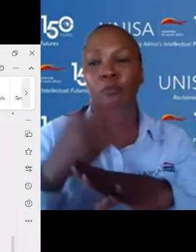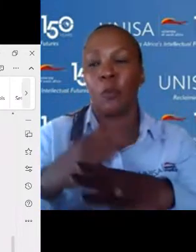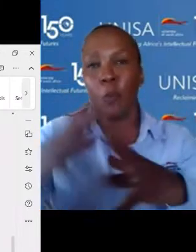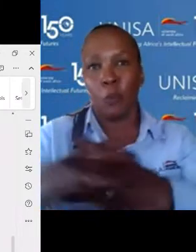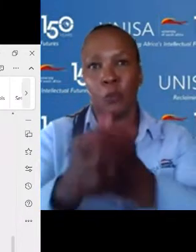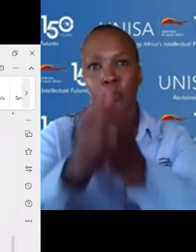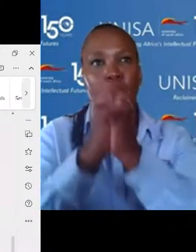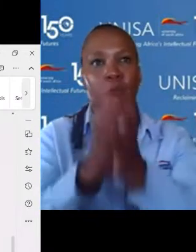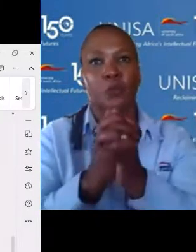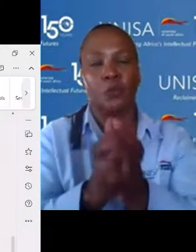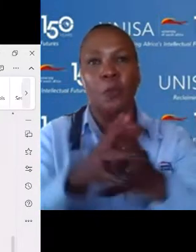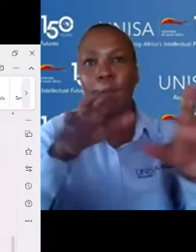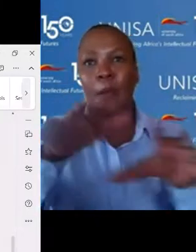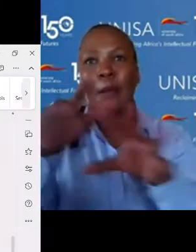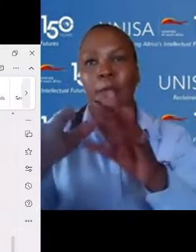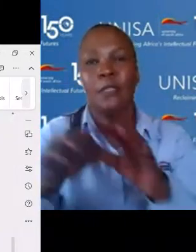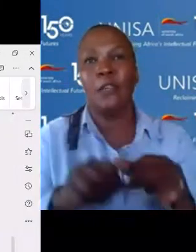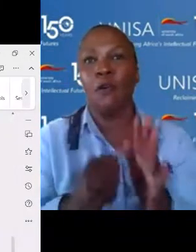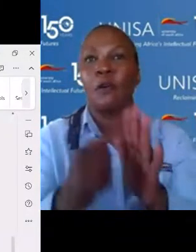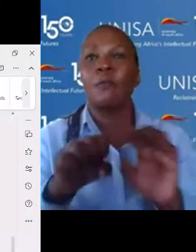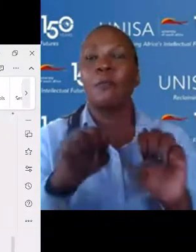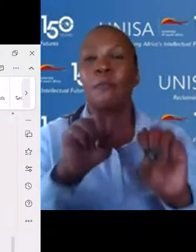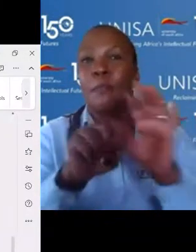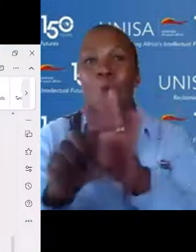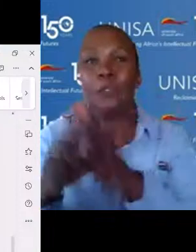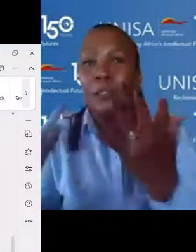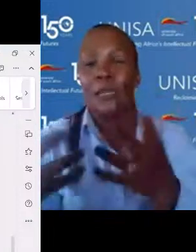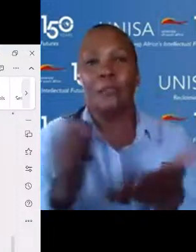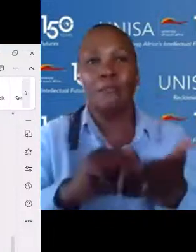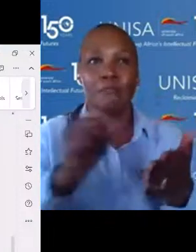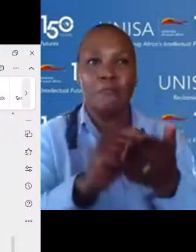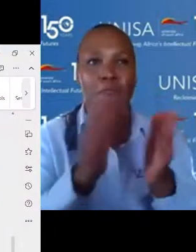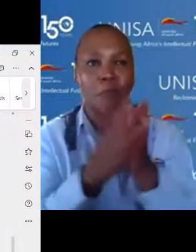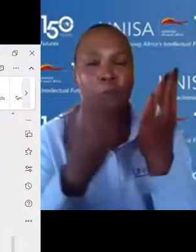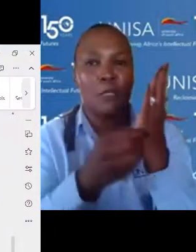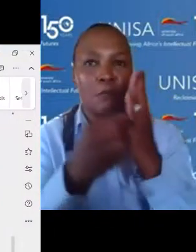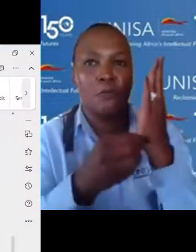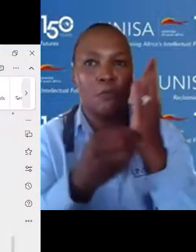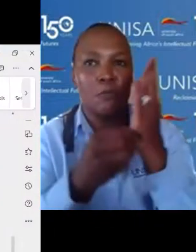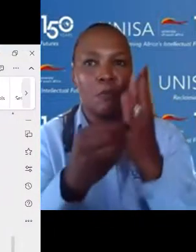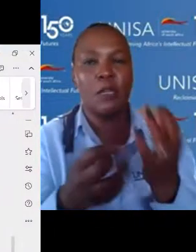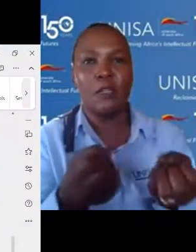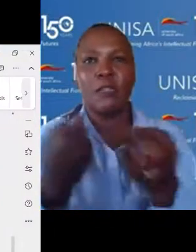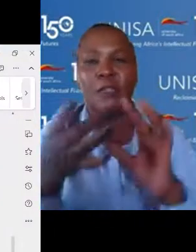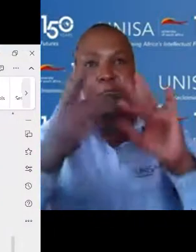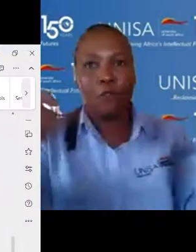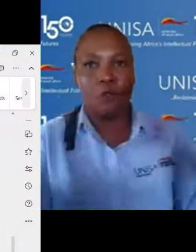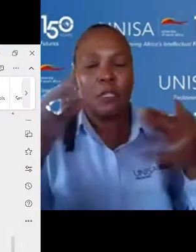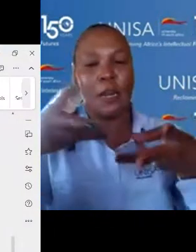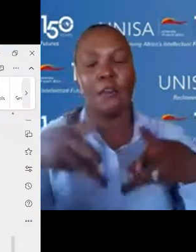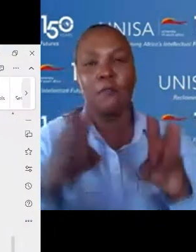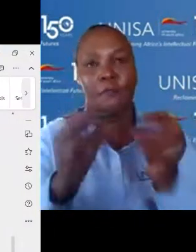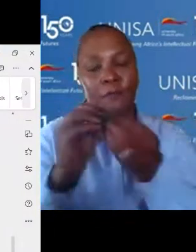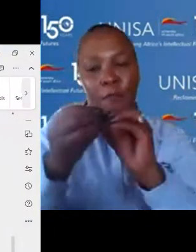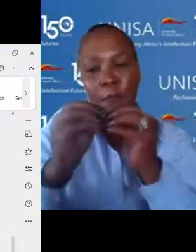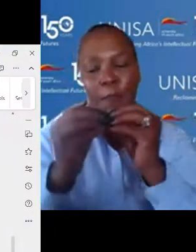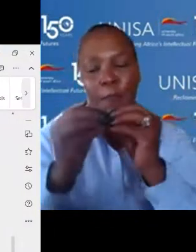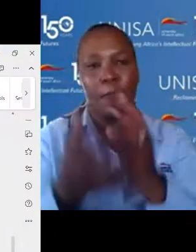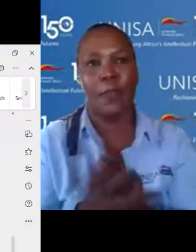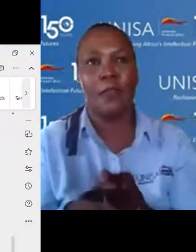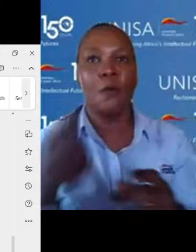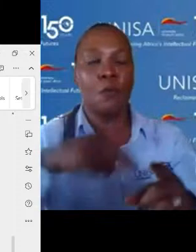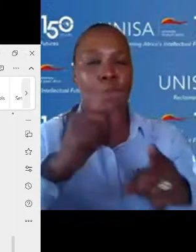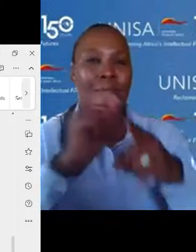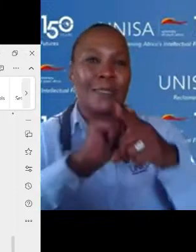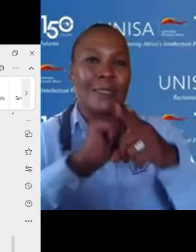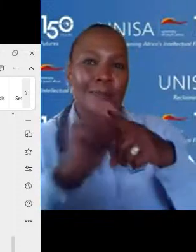to provide our students with prescribed books in electronic format. We train our students